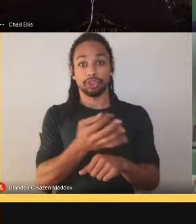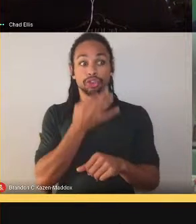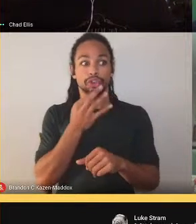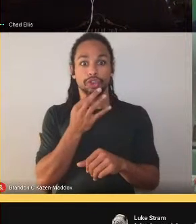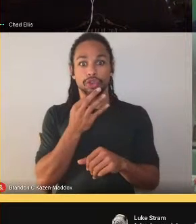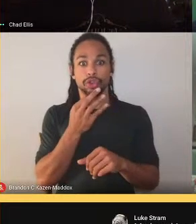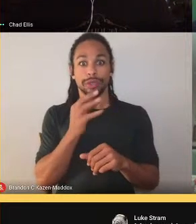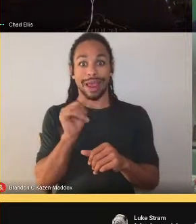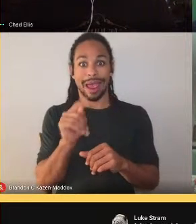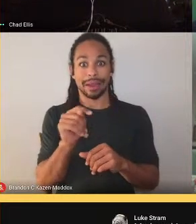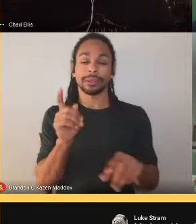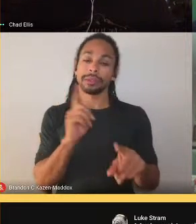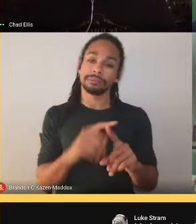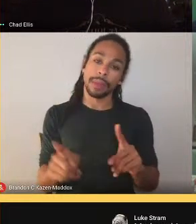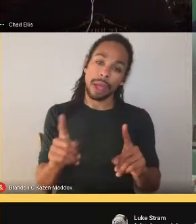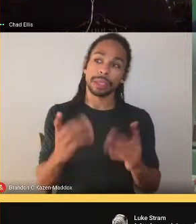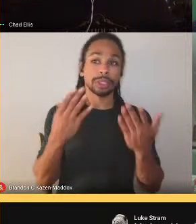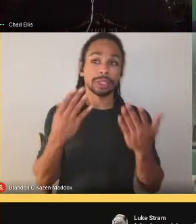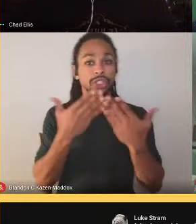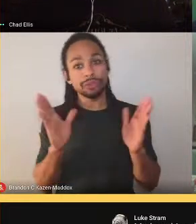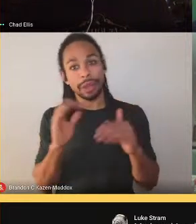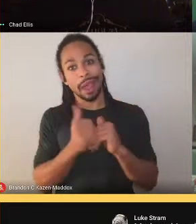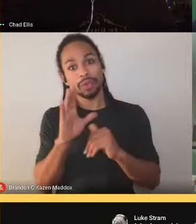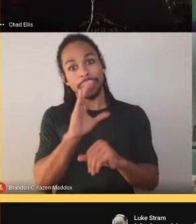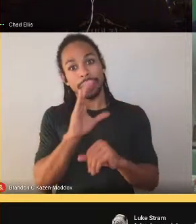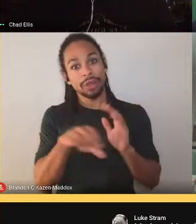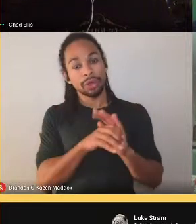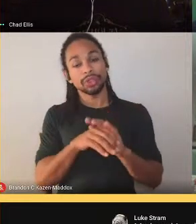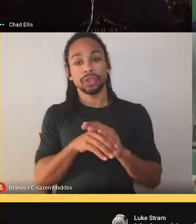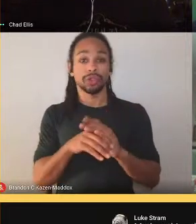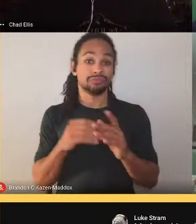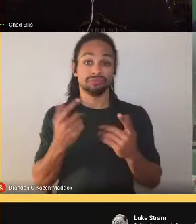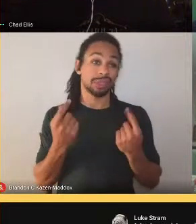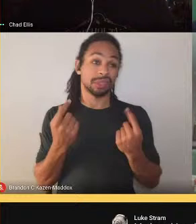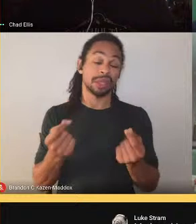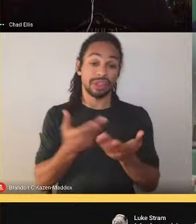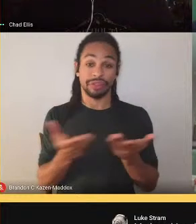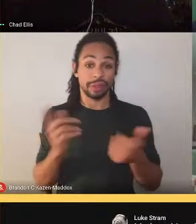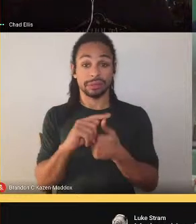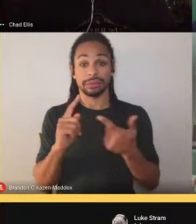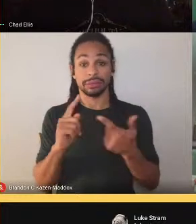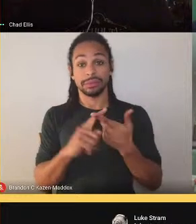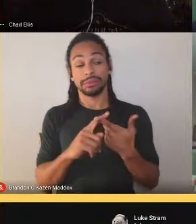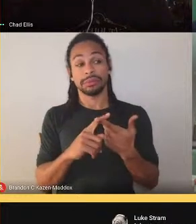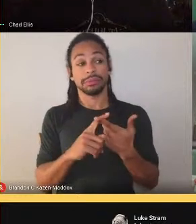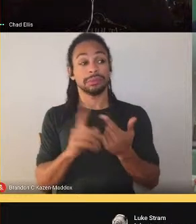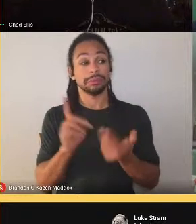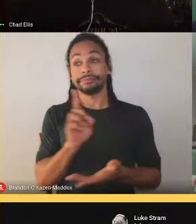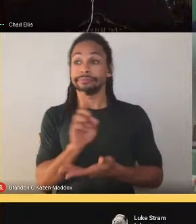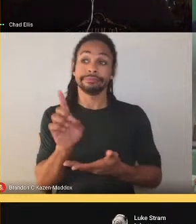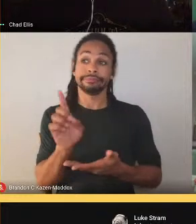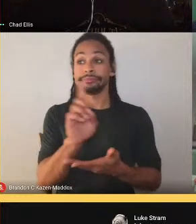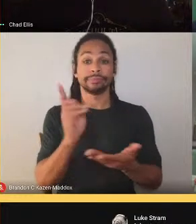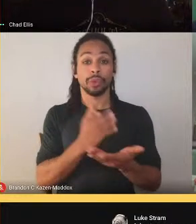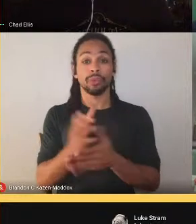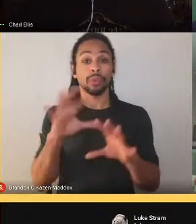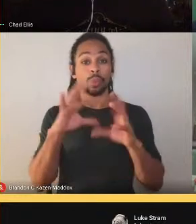how your character goes about things, how they carry themselves, the system doesn't really get in the way of that. You